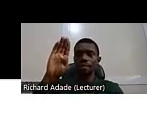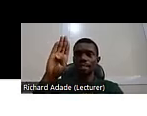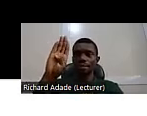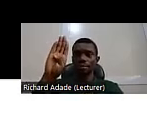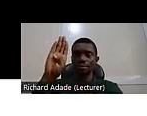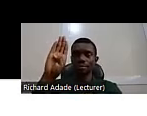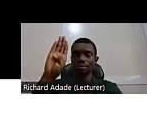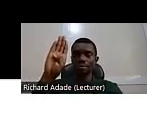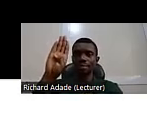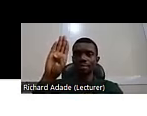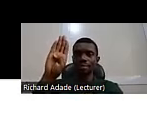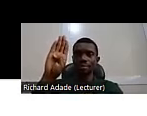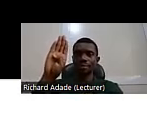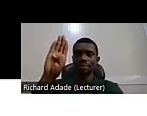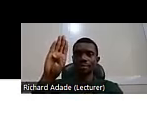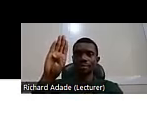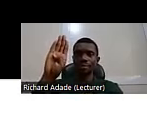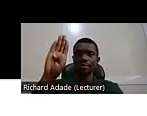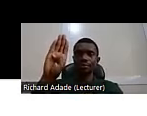B.